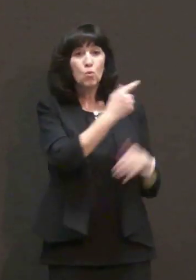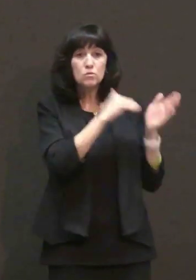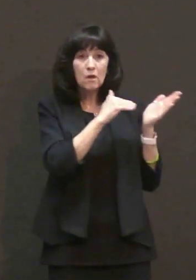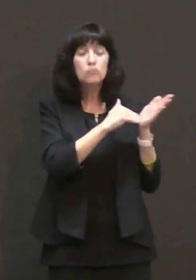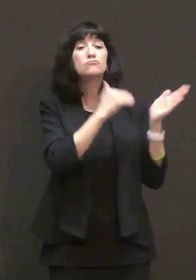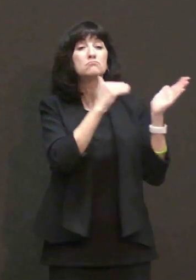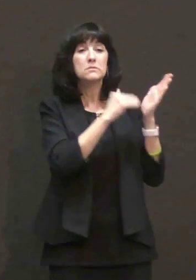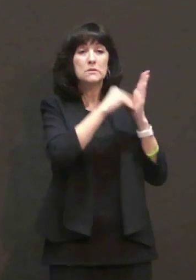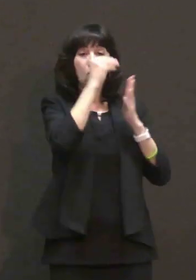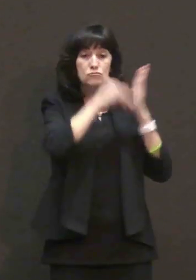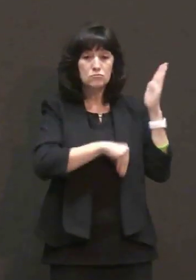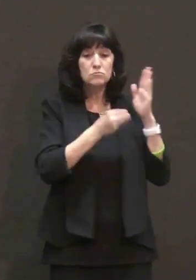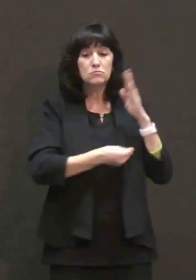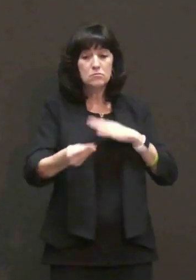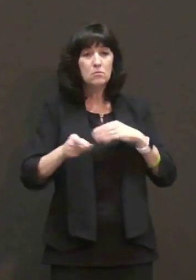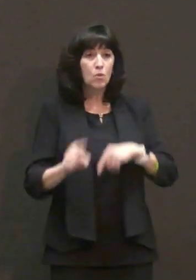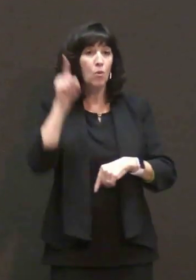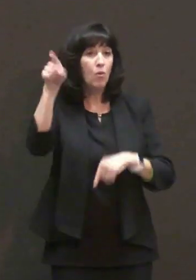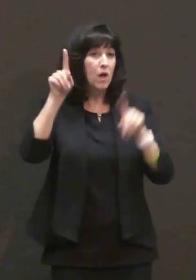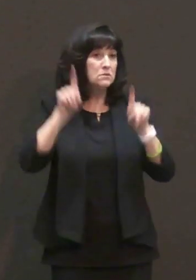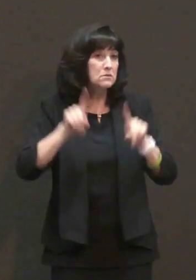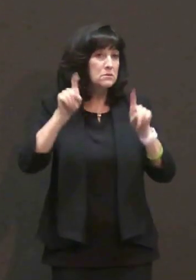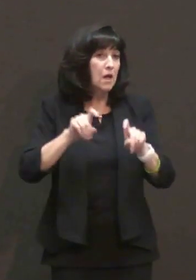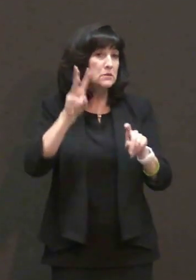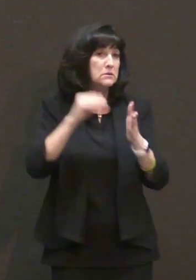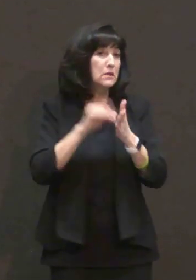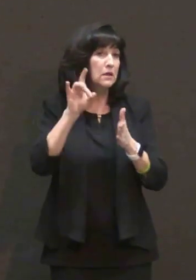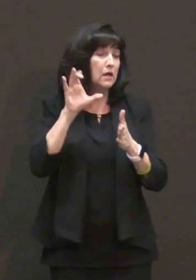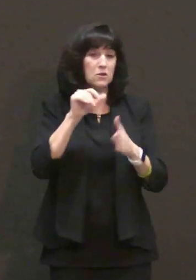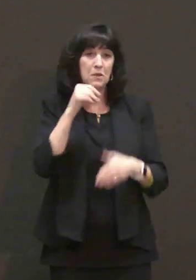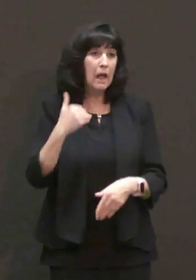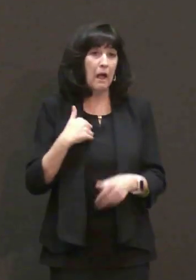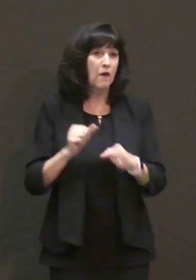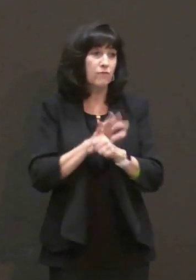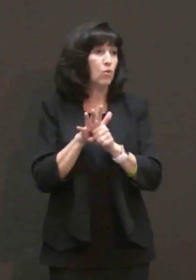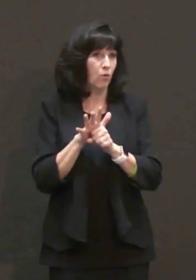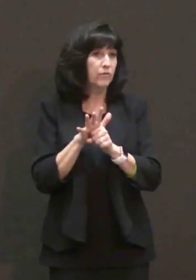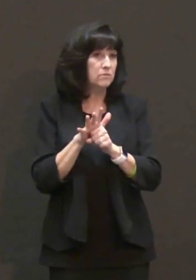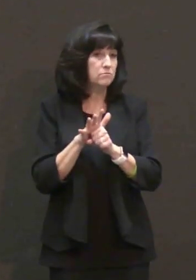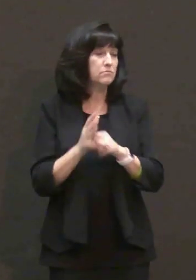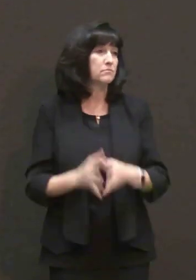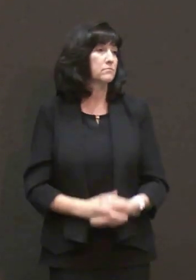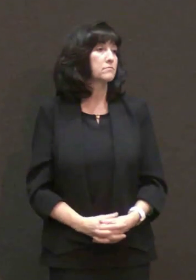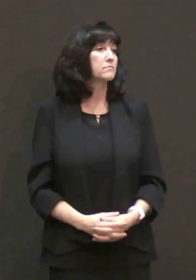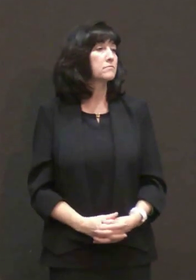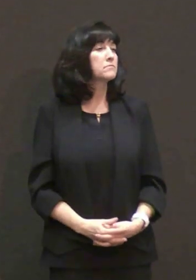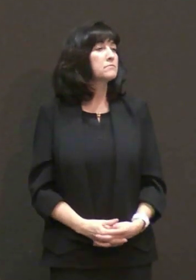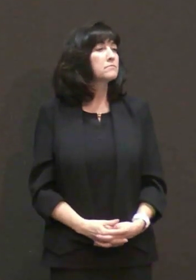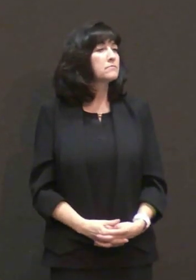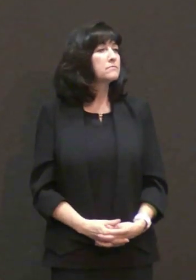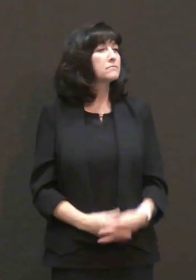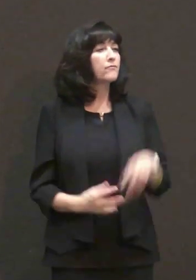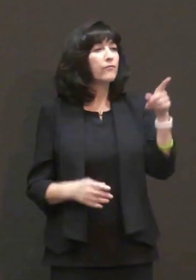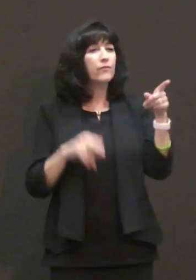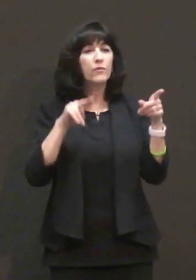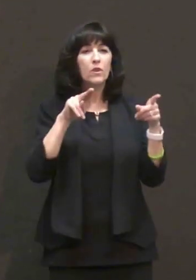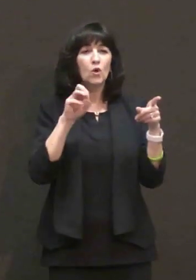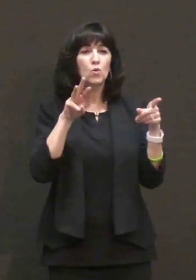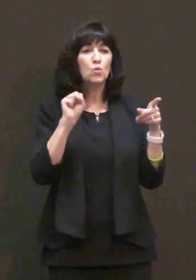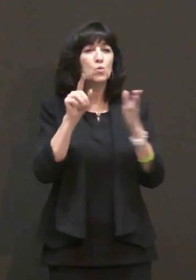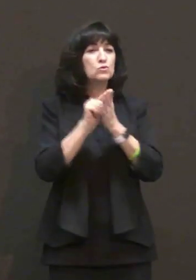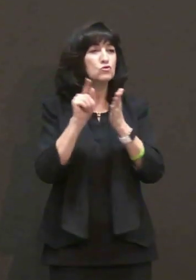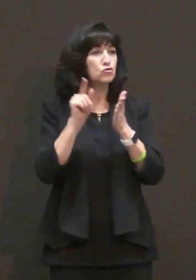first instance. So Esteban Parra here again with the News Journal.